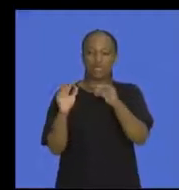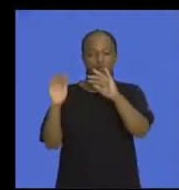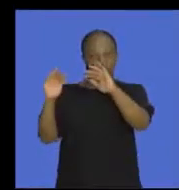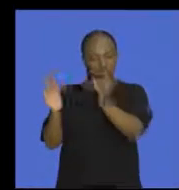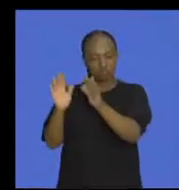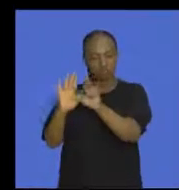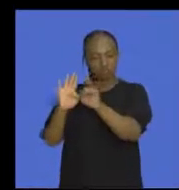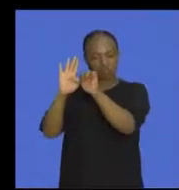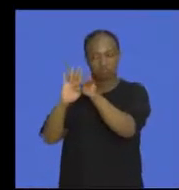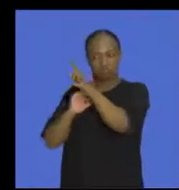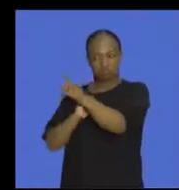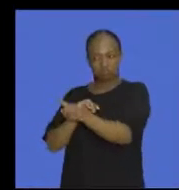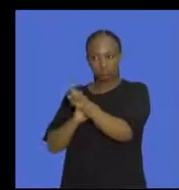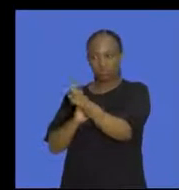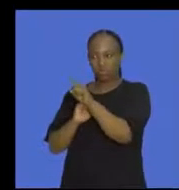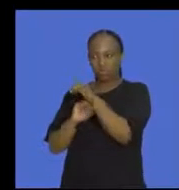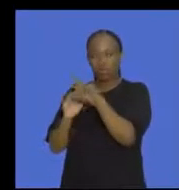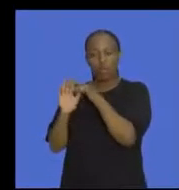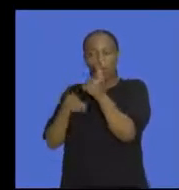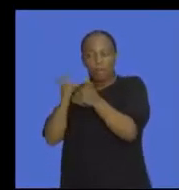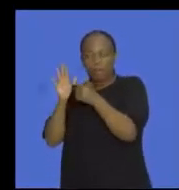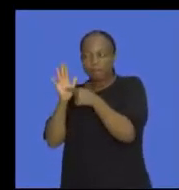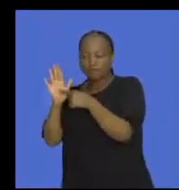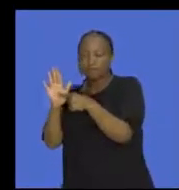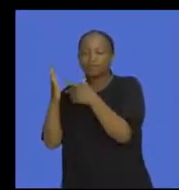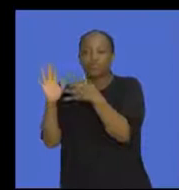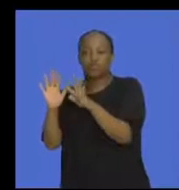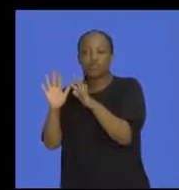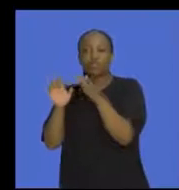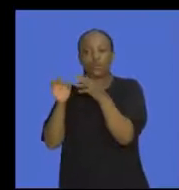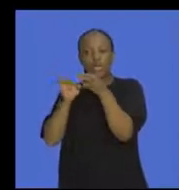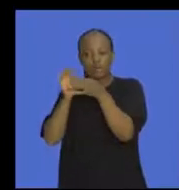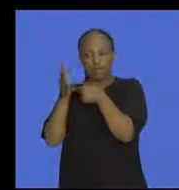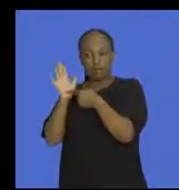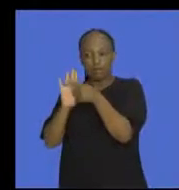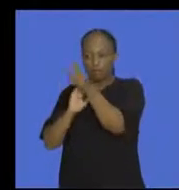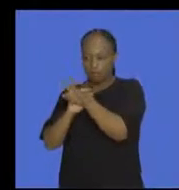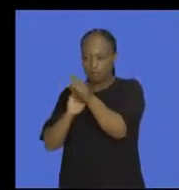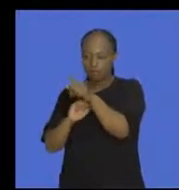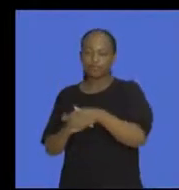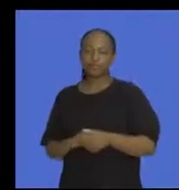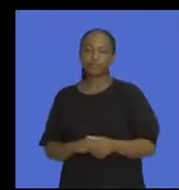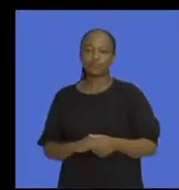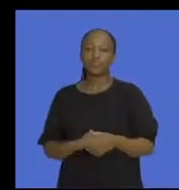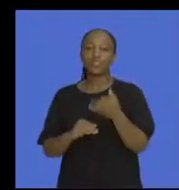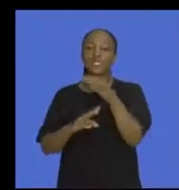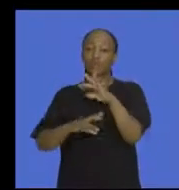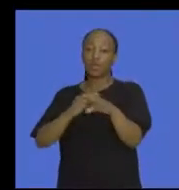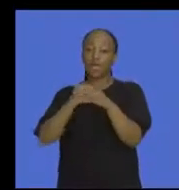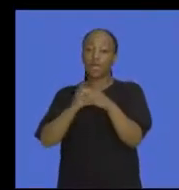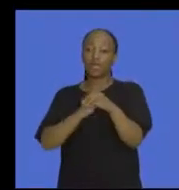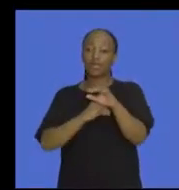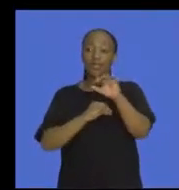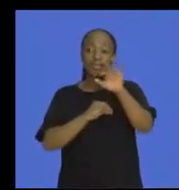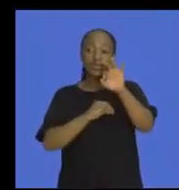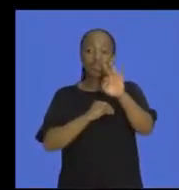the main thing about, you know, this parallel circuit that we've just explored. Okay, and if you add